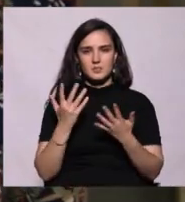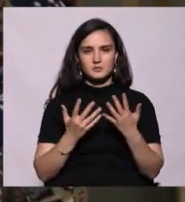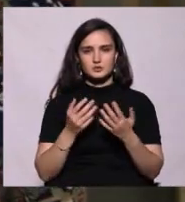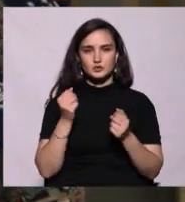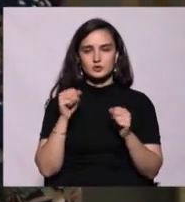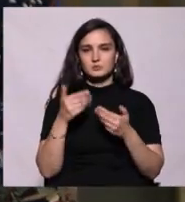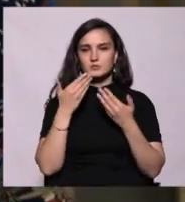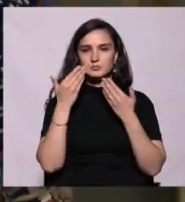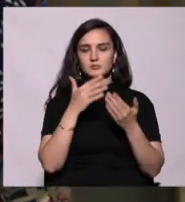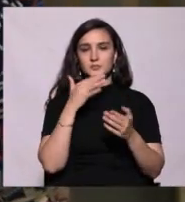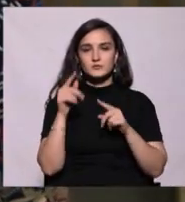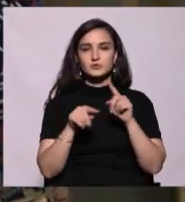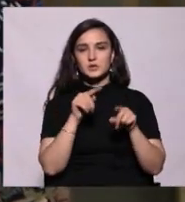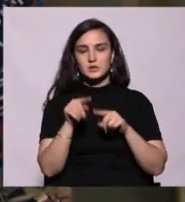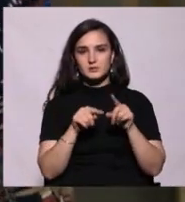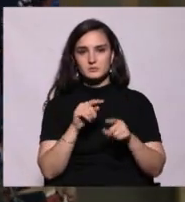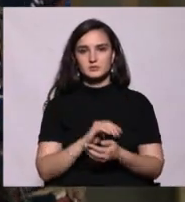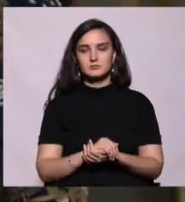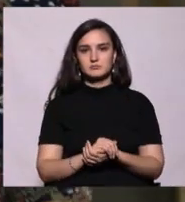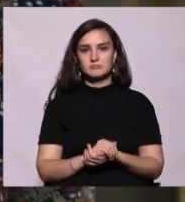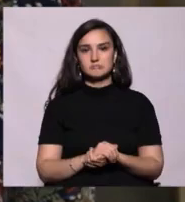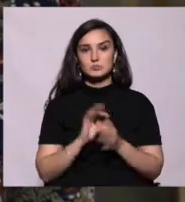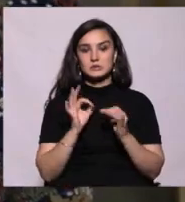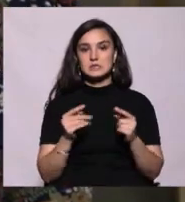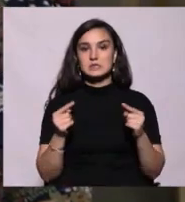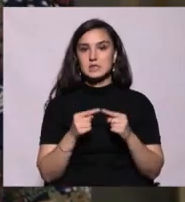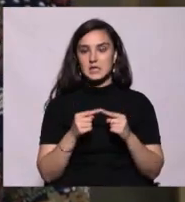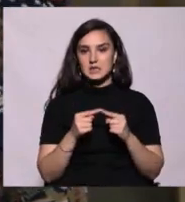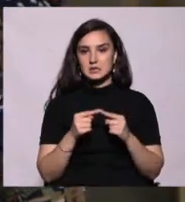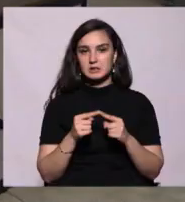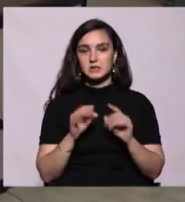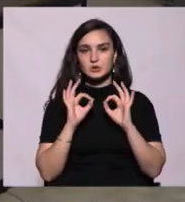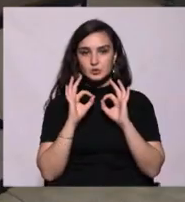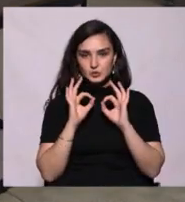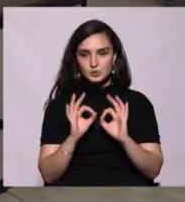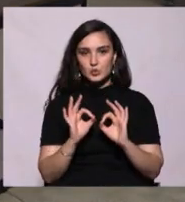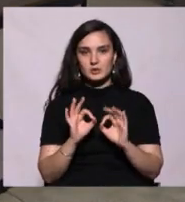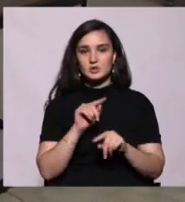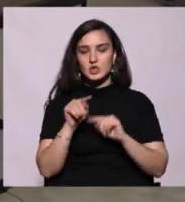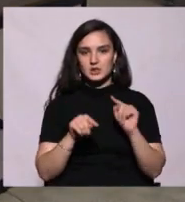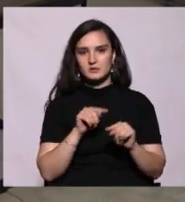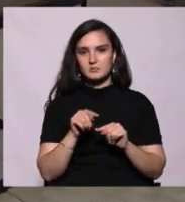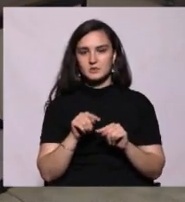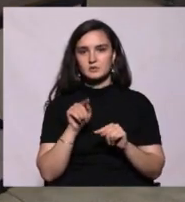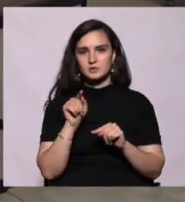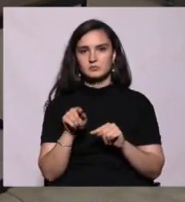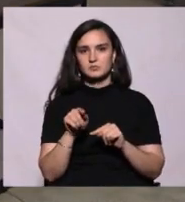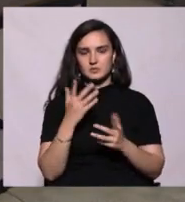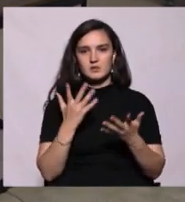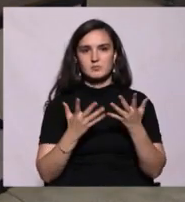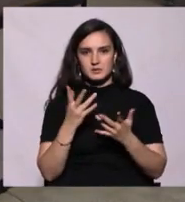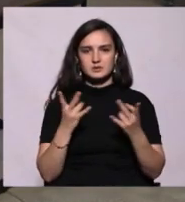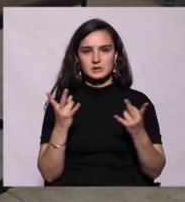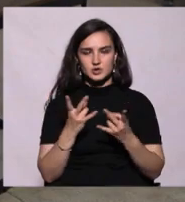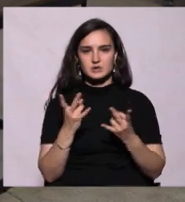you ask lots of questions, or exactly the right amount of questions, you probably